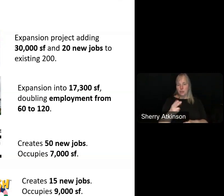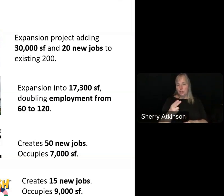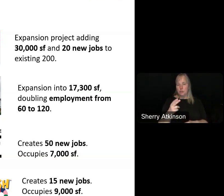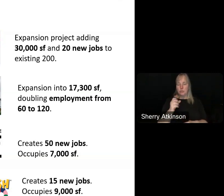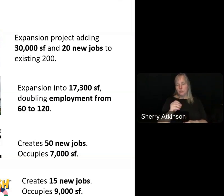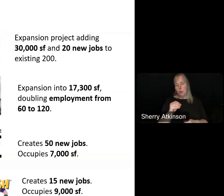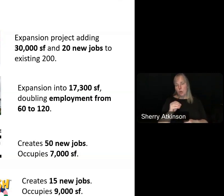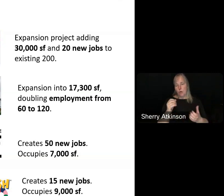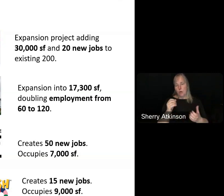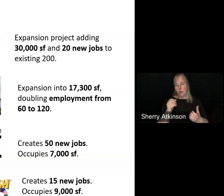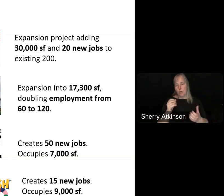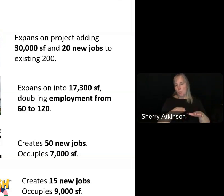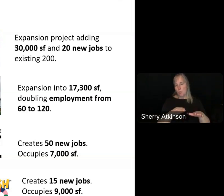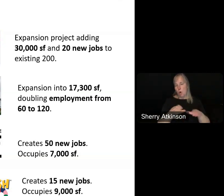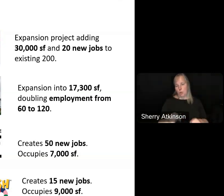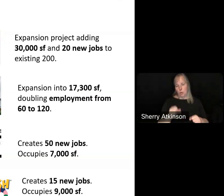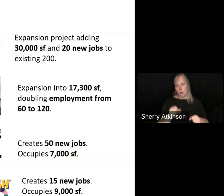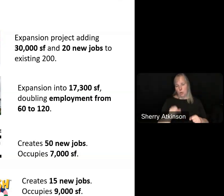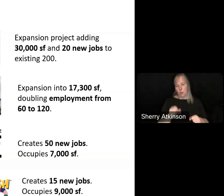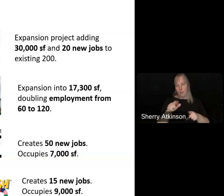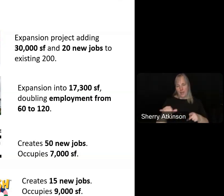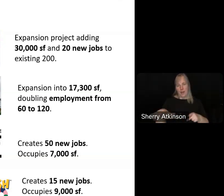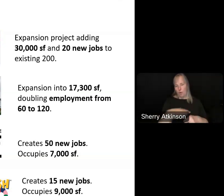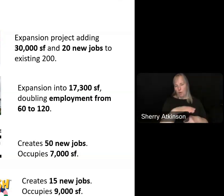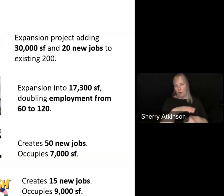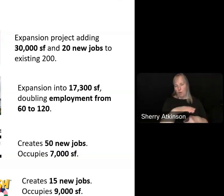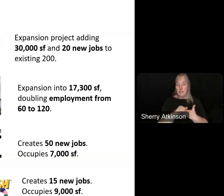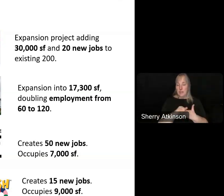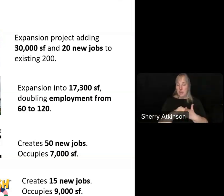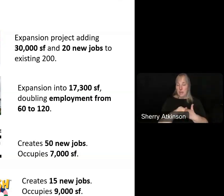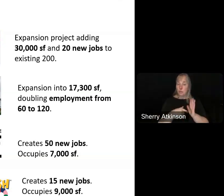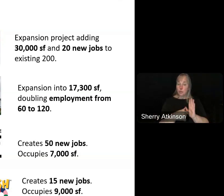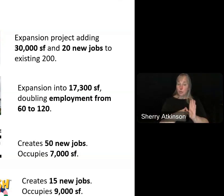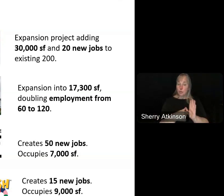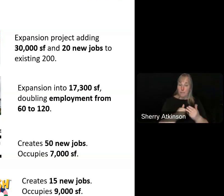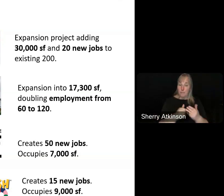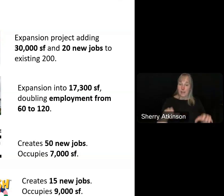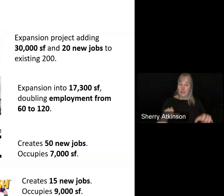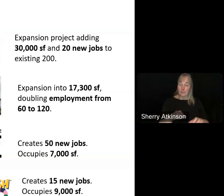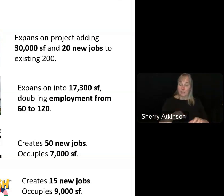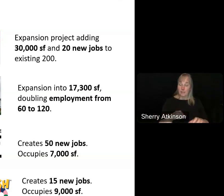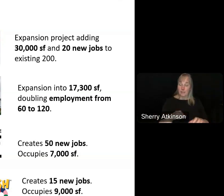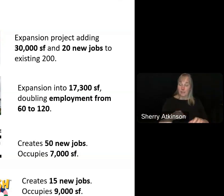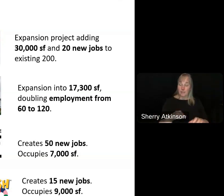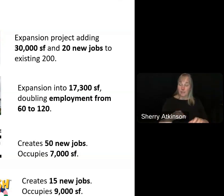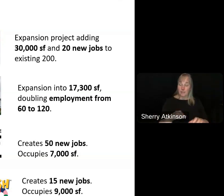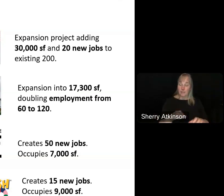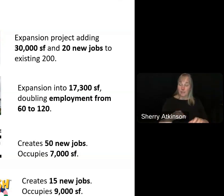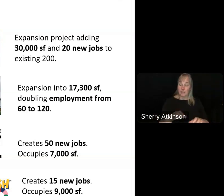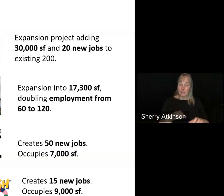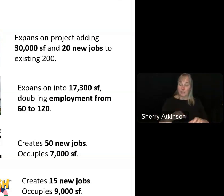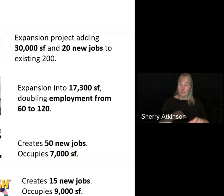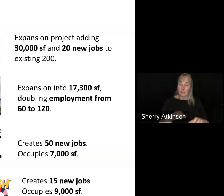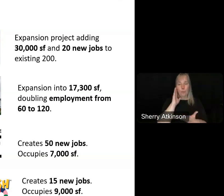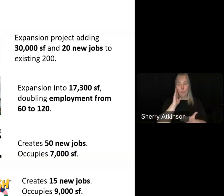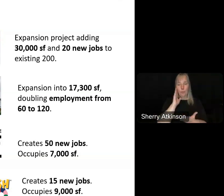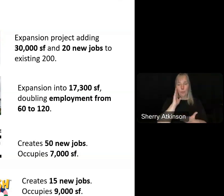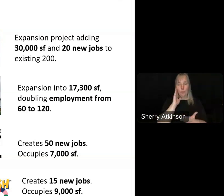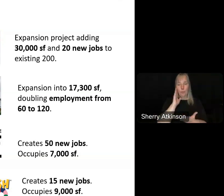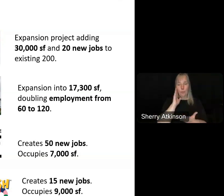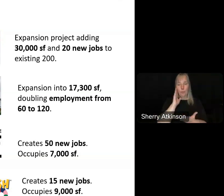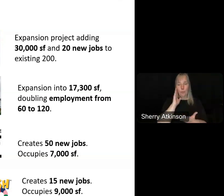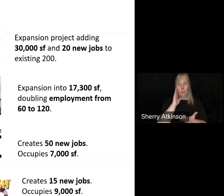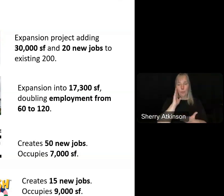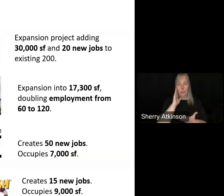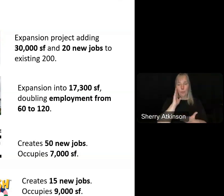so, that just shows, some of the activity that I believe is going to help, stabilize that office market. And then there's